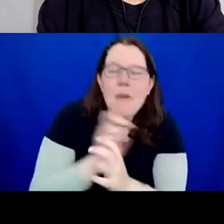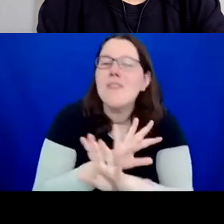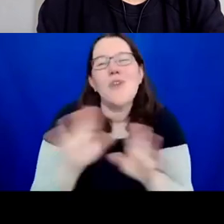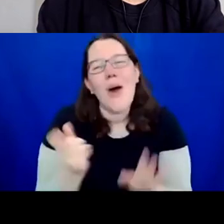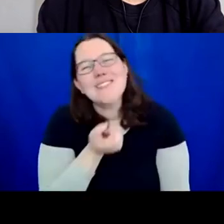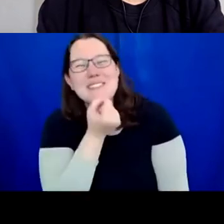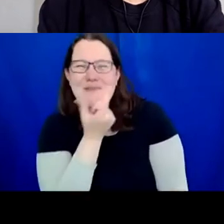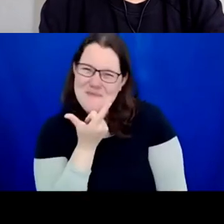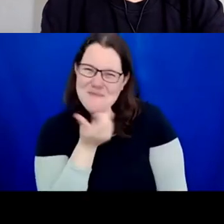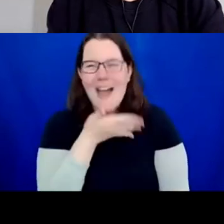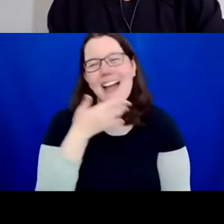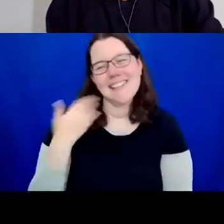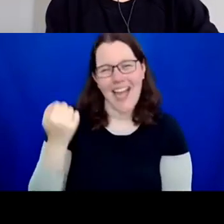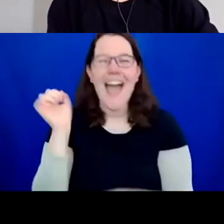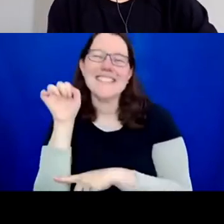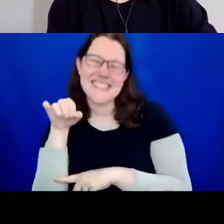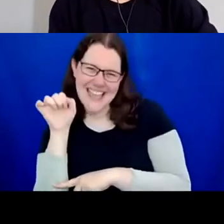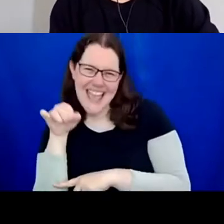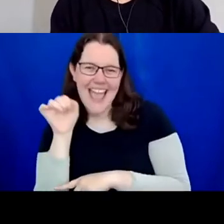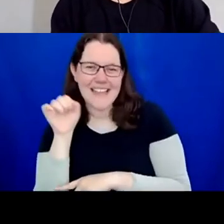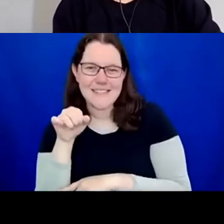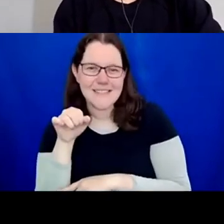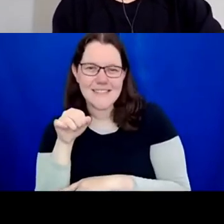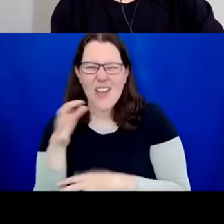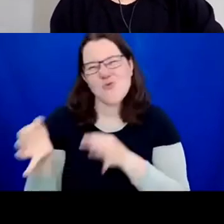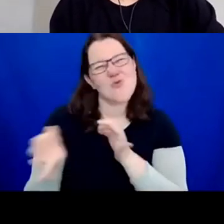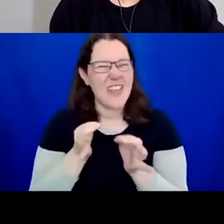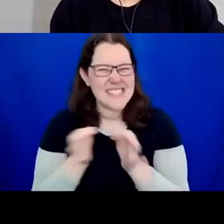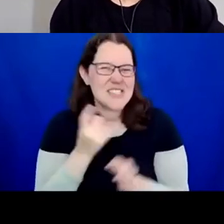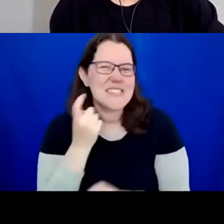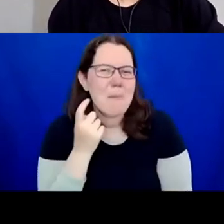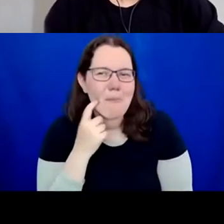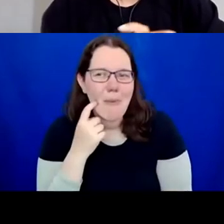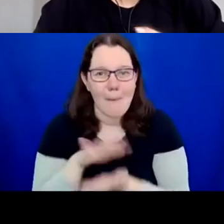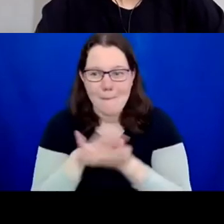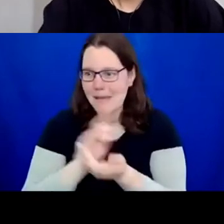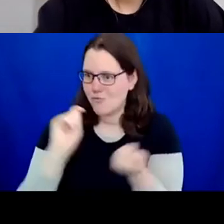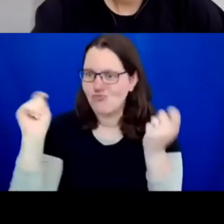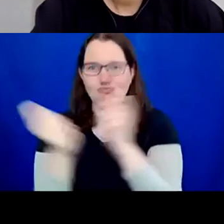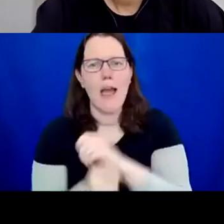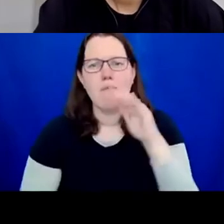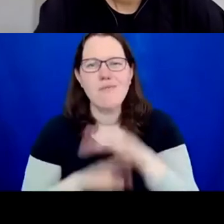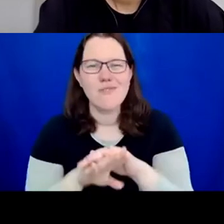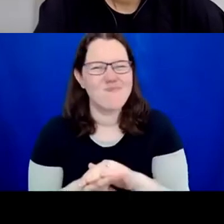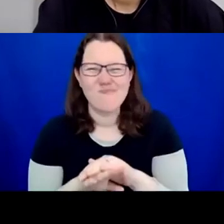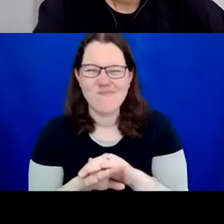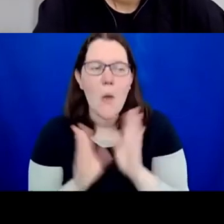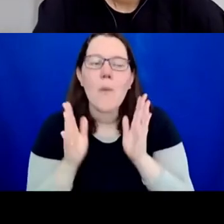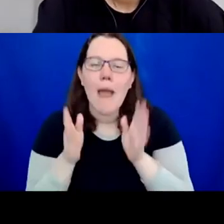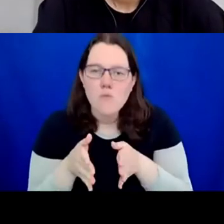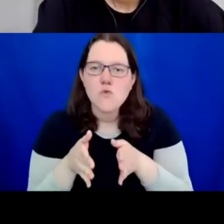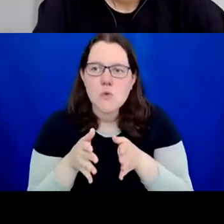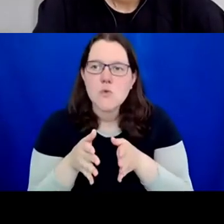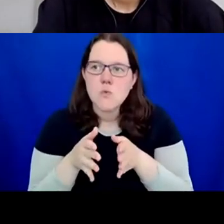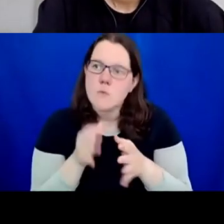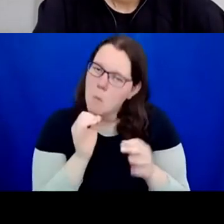nods and simple little maybe strategies. I think it's got to be through a commitment to change, and I